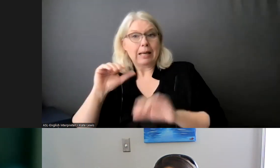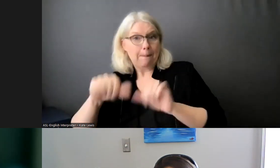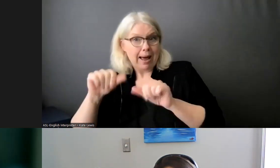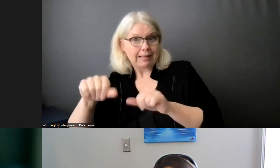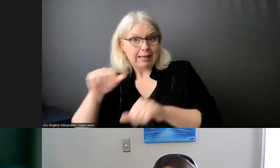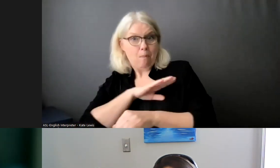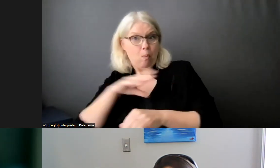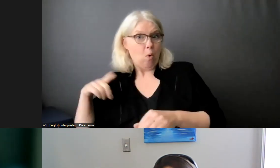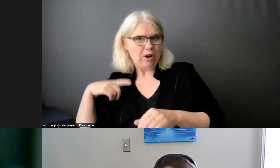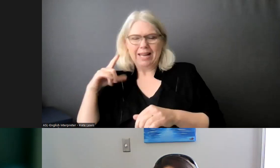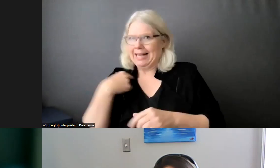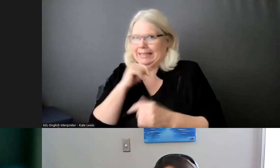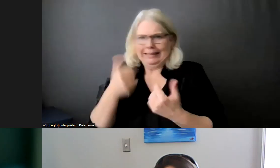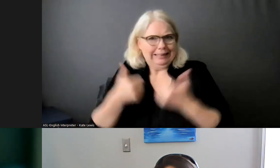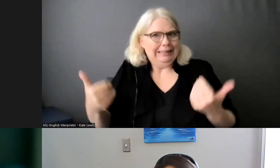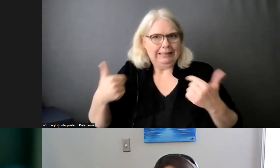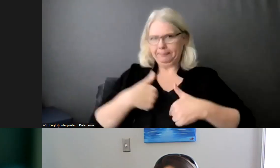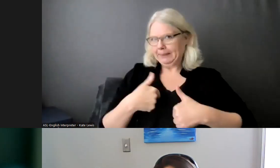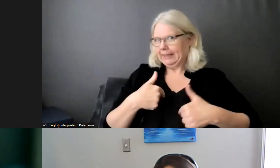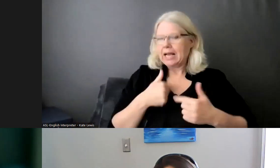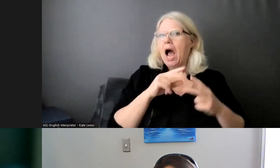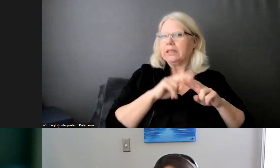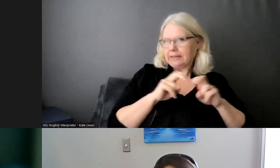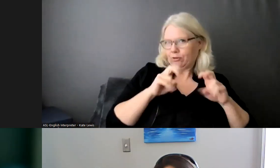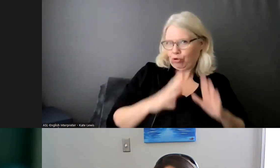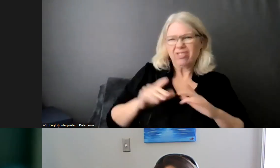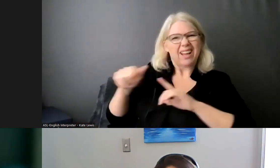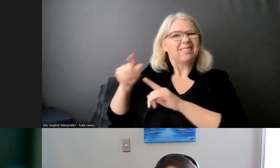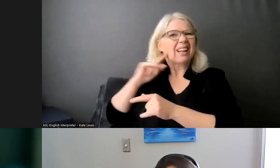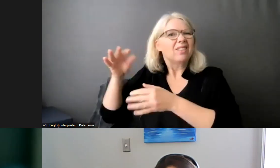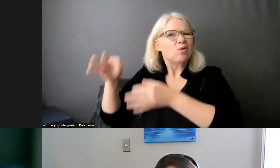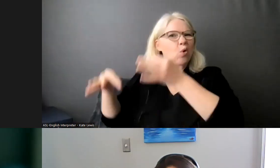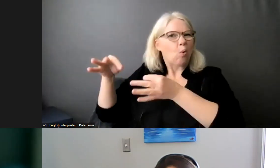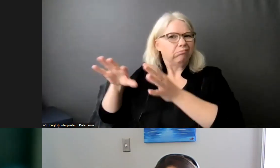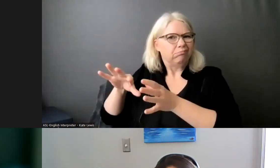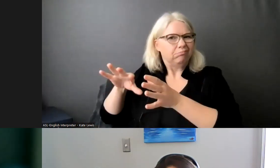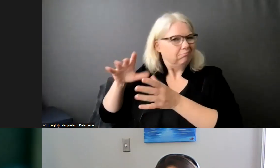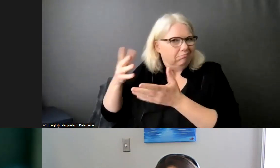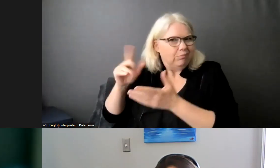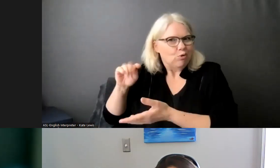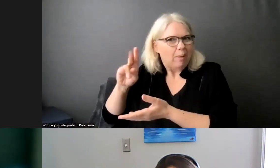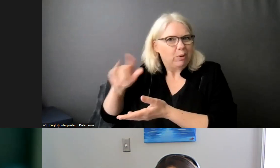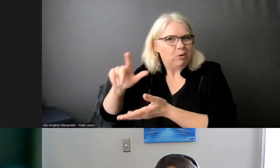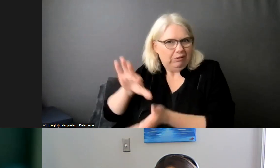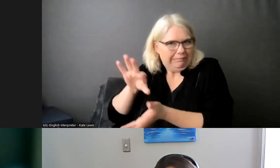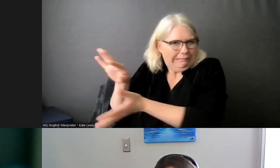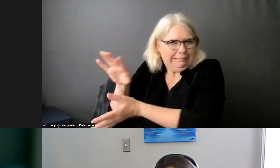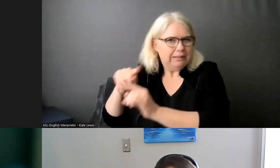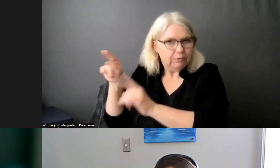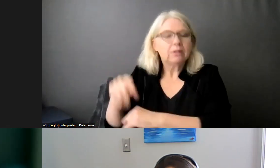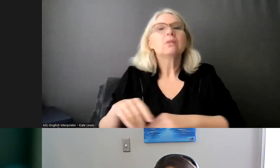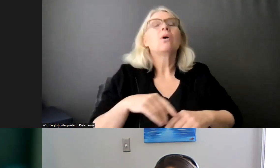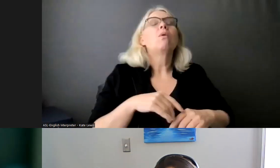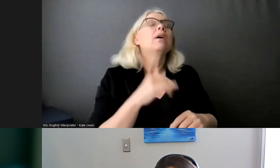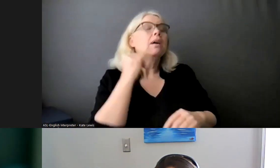like a court. So the only people who can do capacity assessments to